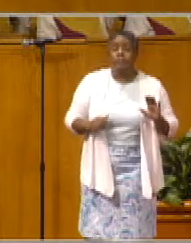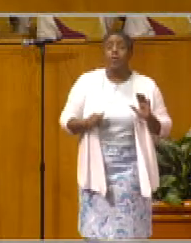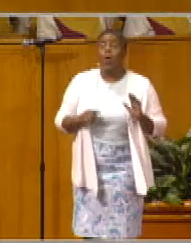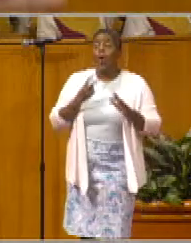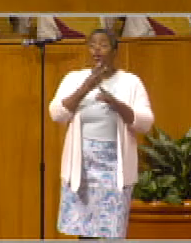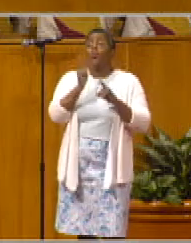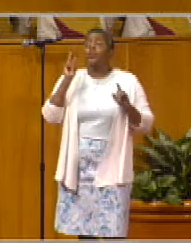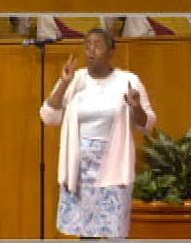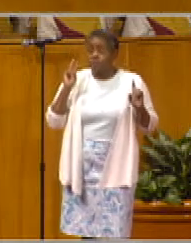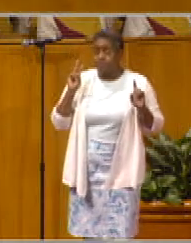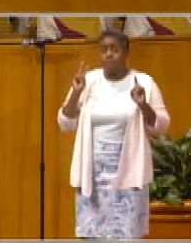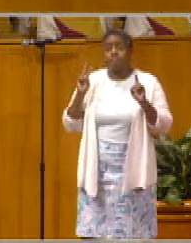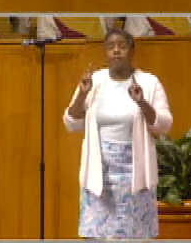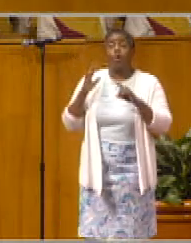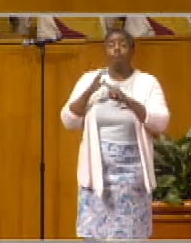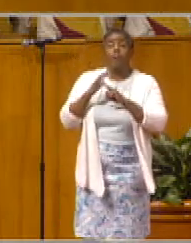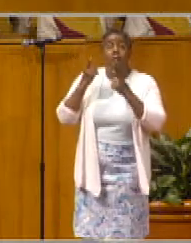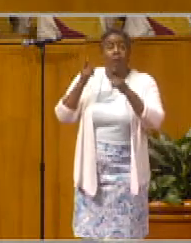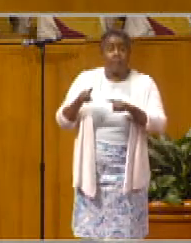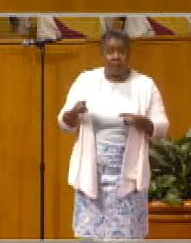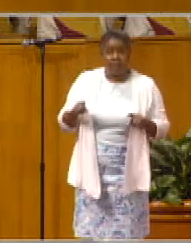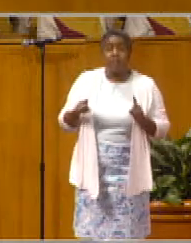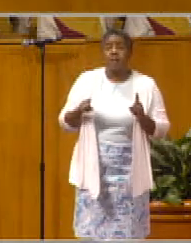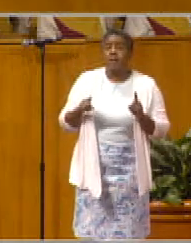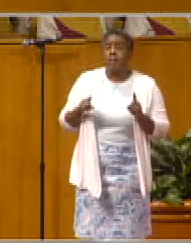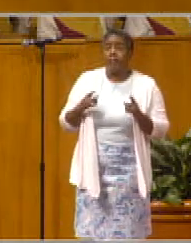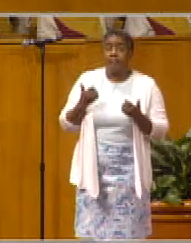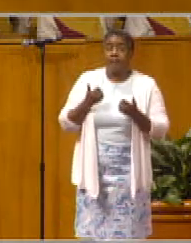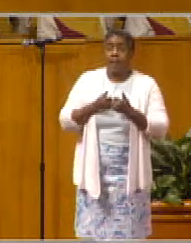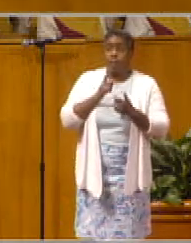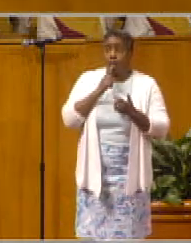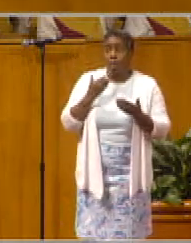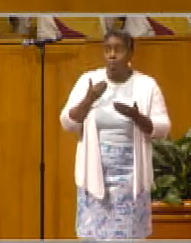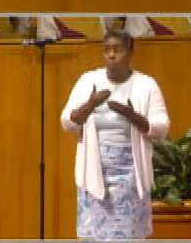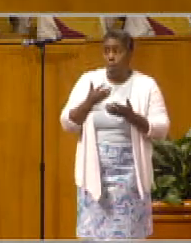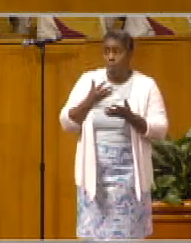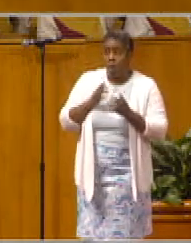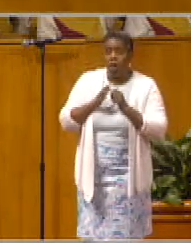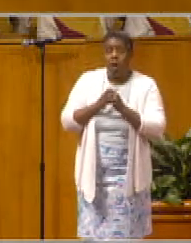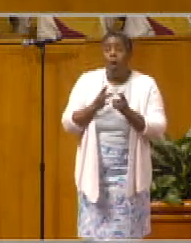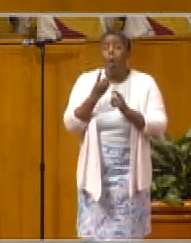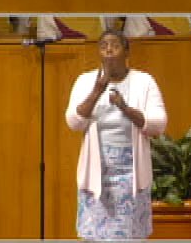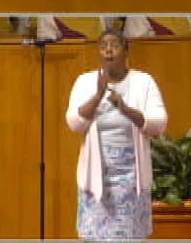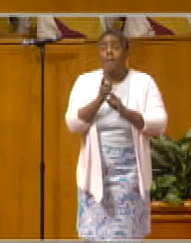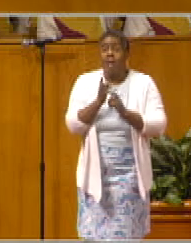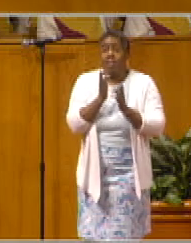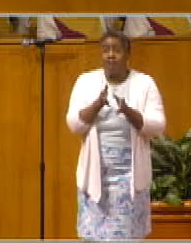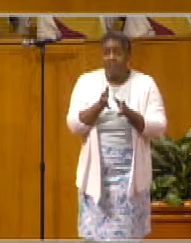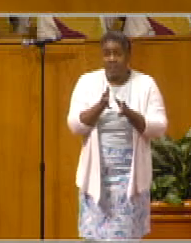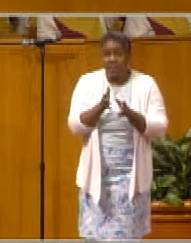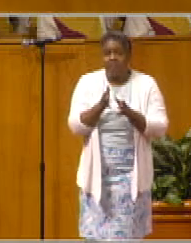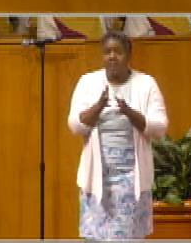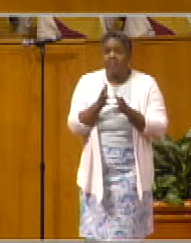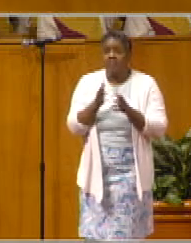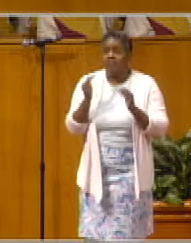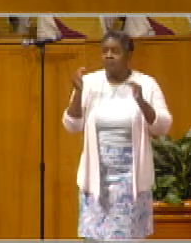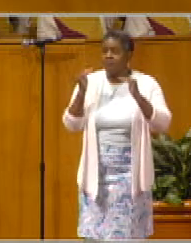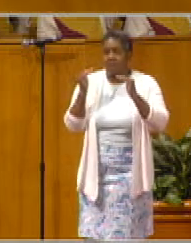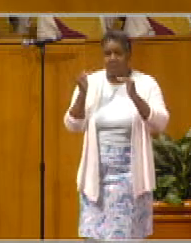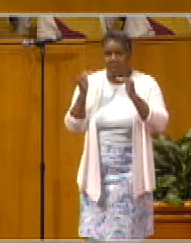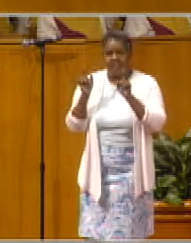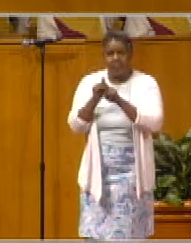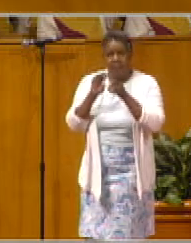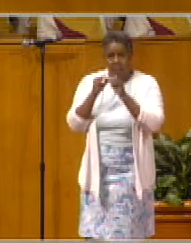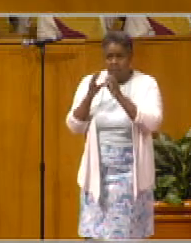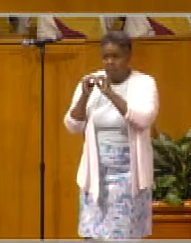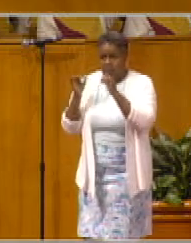2 weeks ago, we were at a tournament and the game was very close. As a matter of fact, with 1 minute left, we were tied.